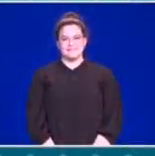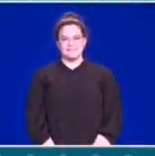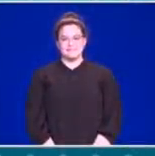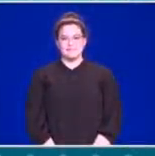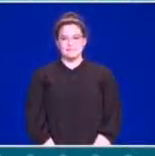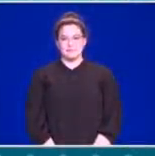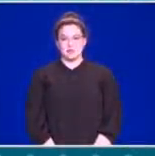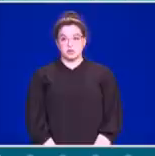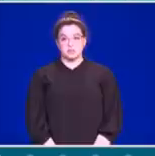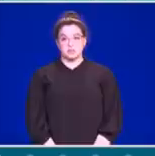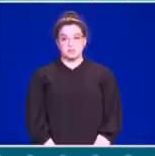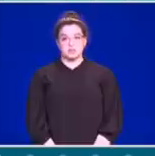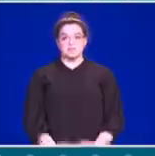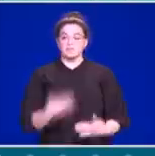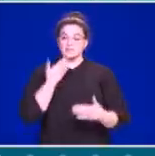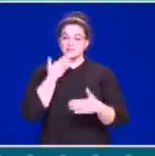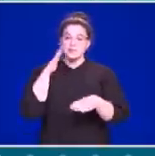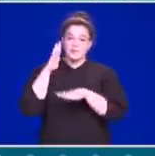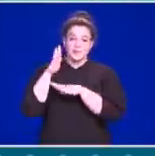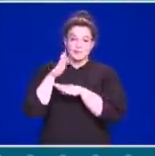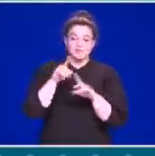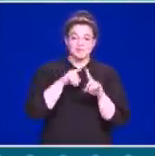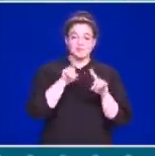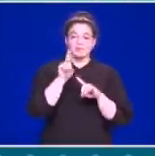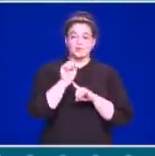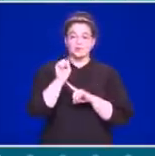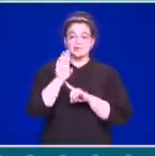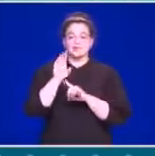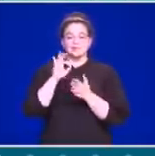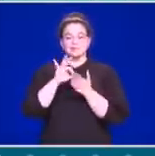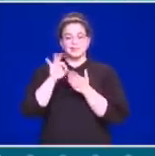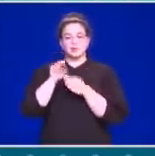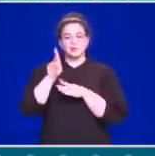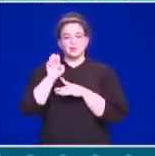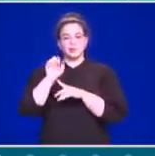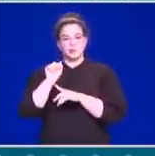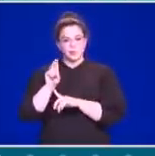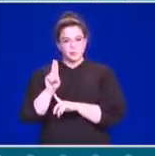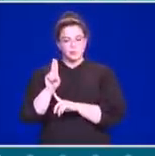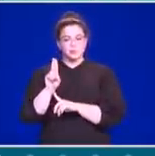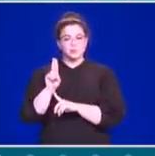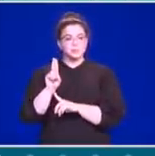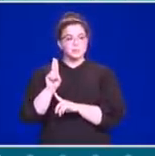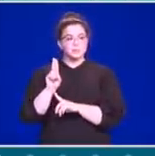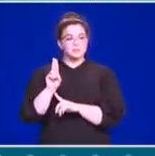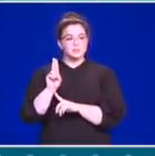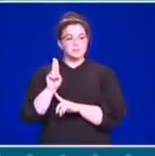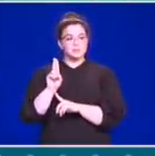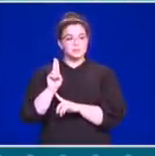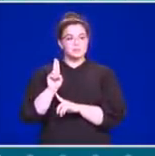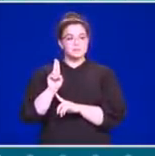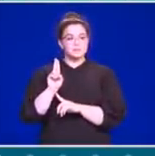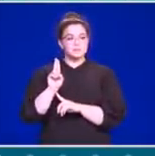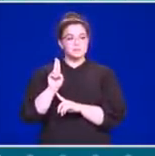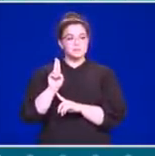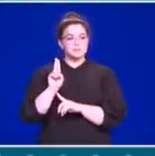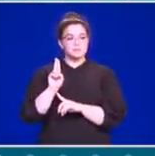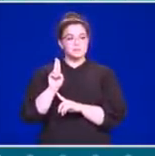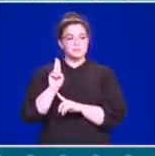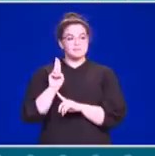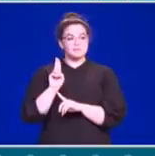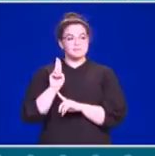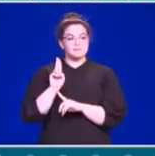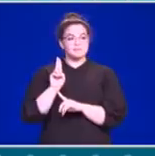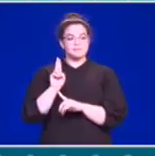Good afternoon. On behalf of the U.S. Census Bureau, welcome to our briefing and thank you for joining us. Today we will release